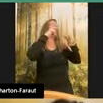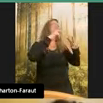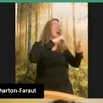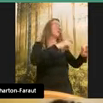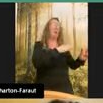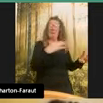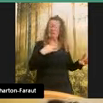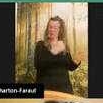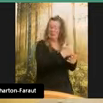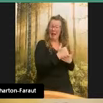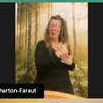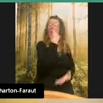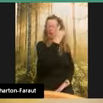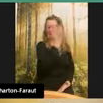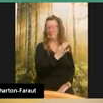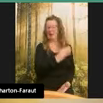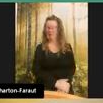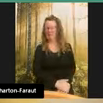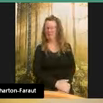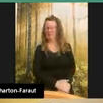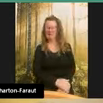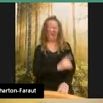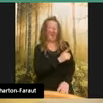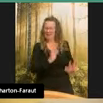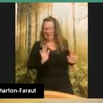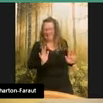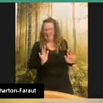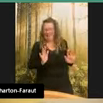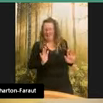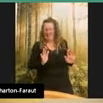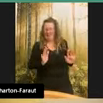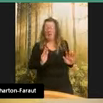purposes. Patents that we have now